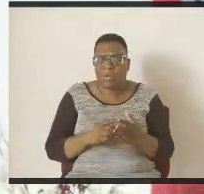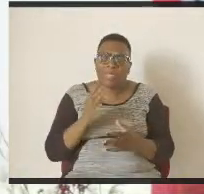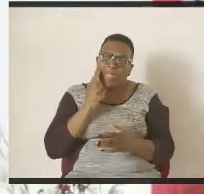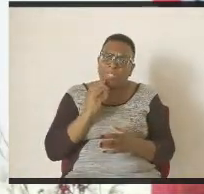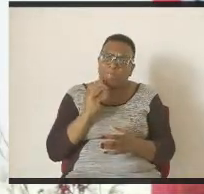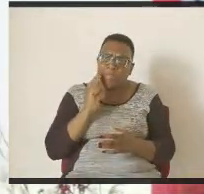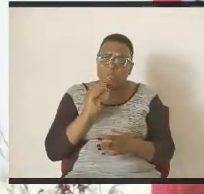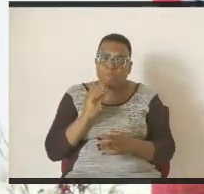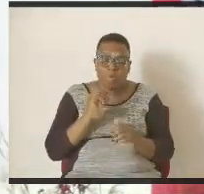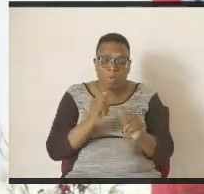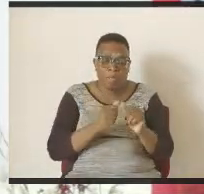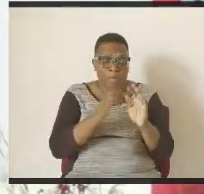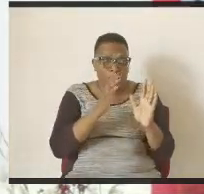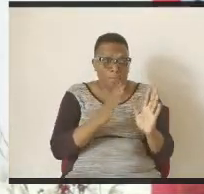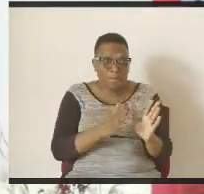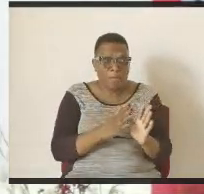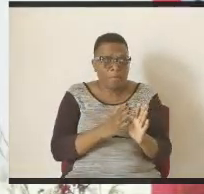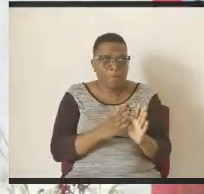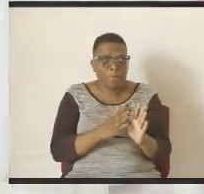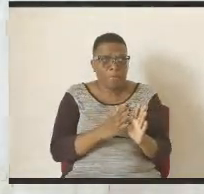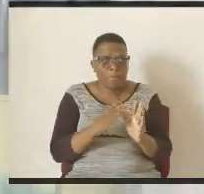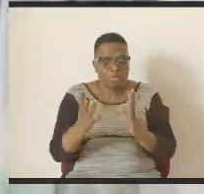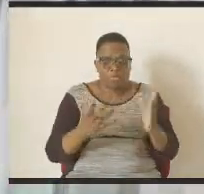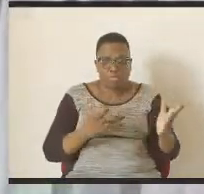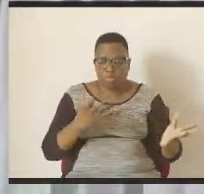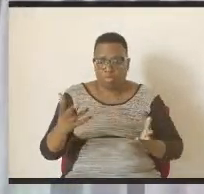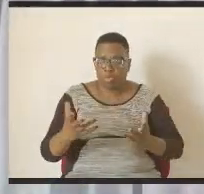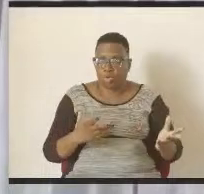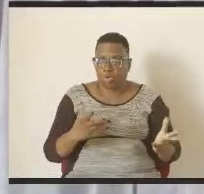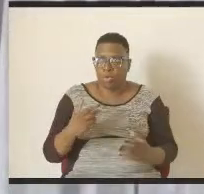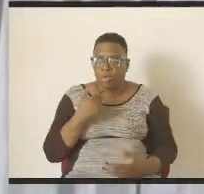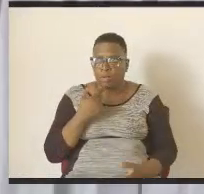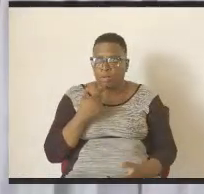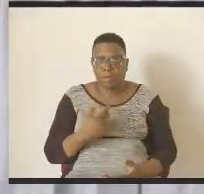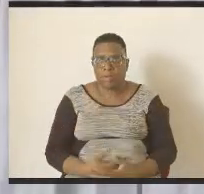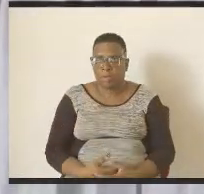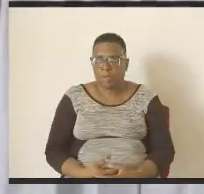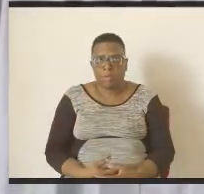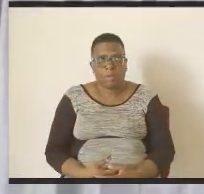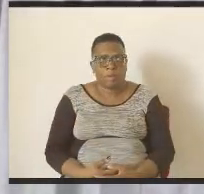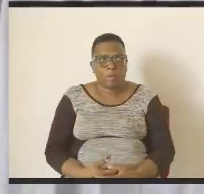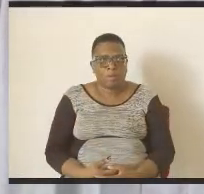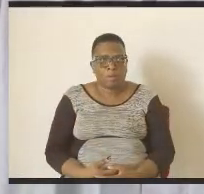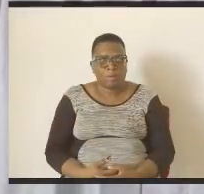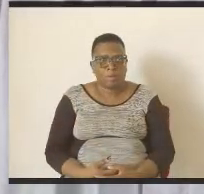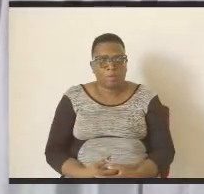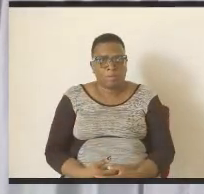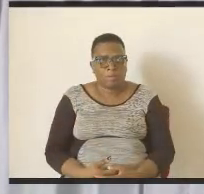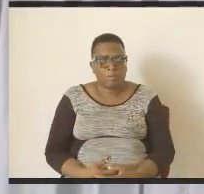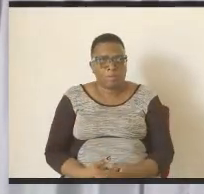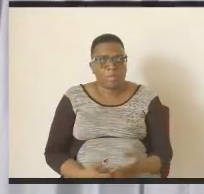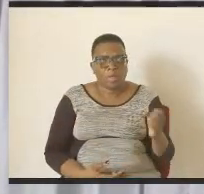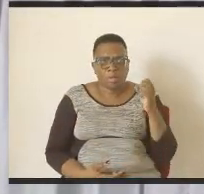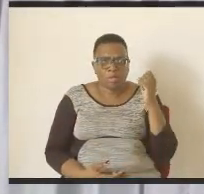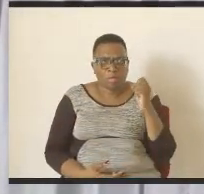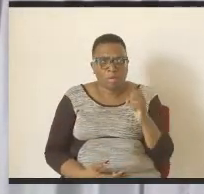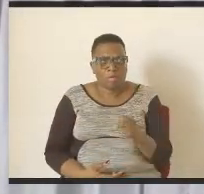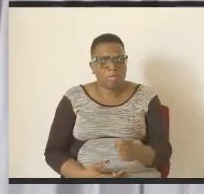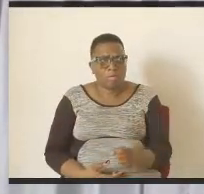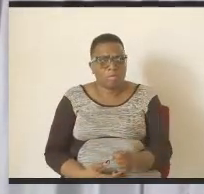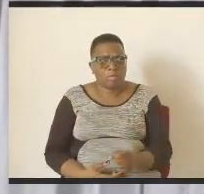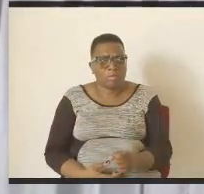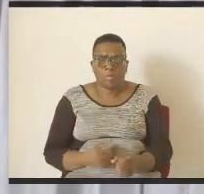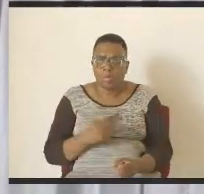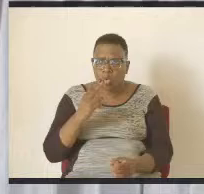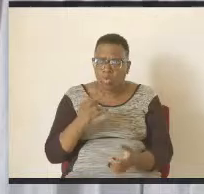the disciple was being engaged? Hey, your accent, it sounds familiar. I